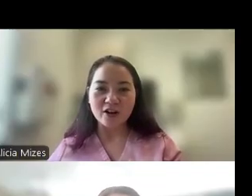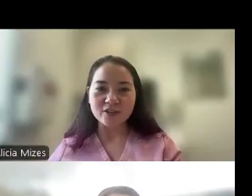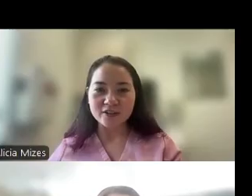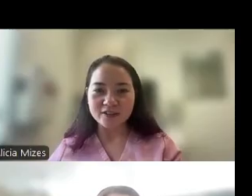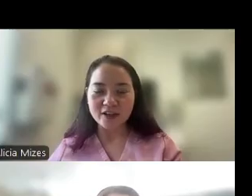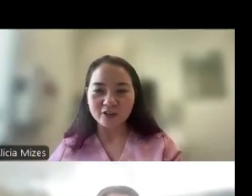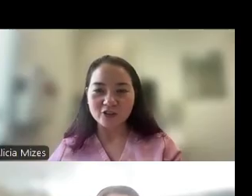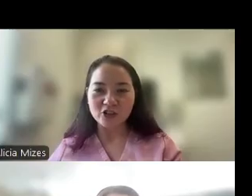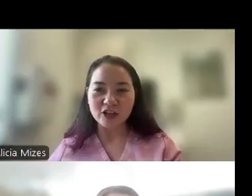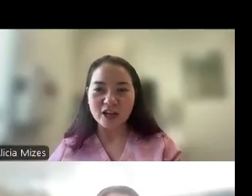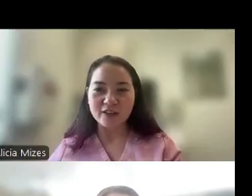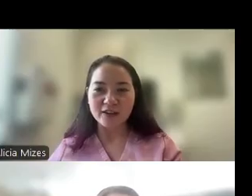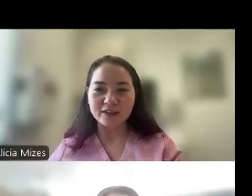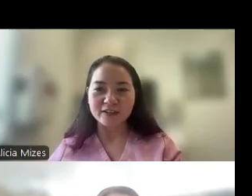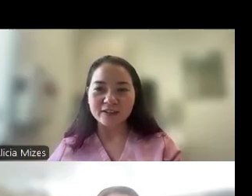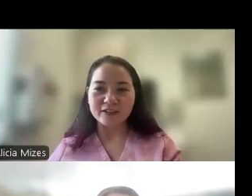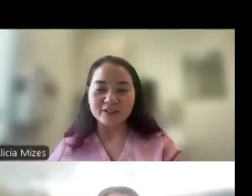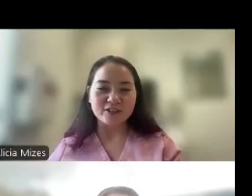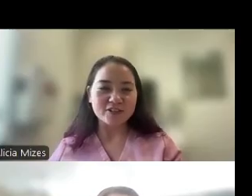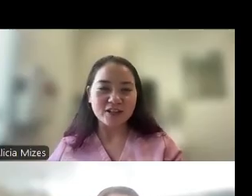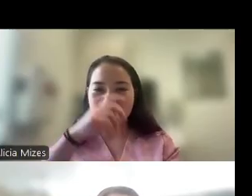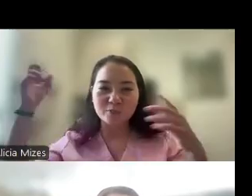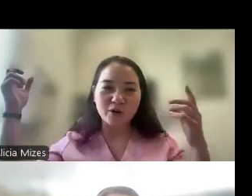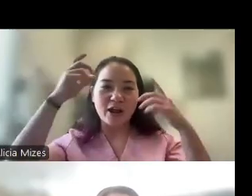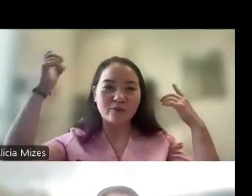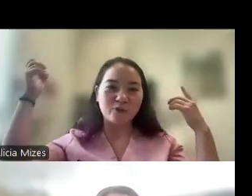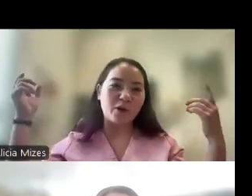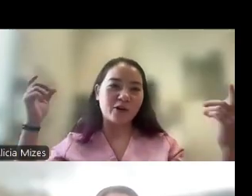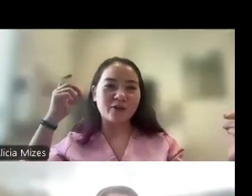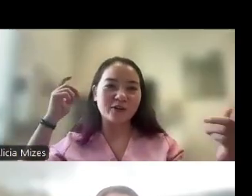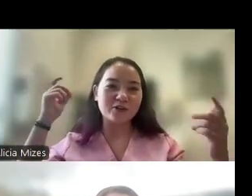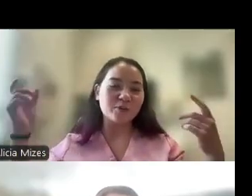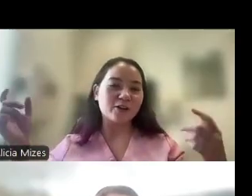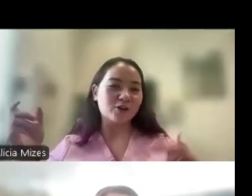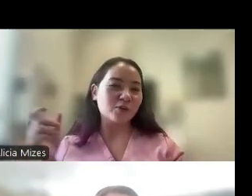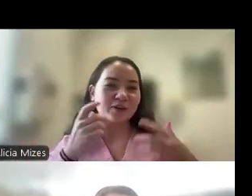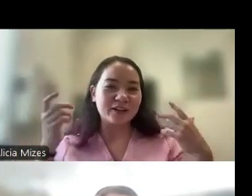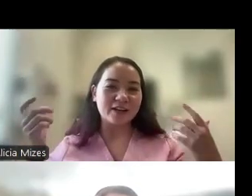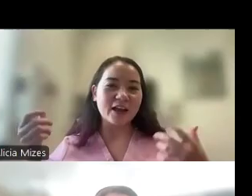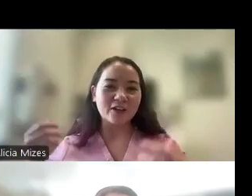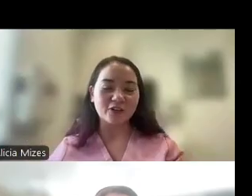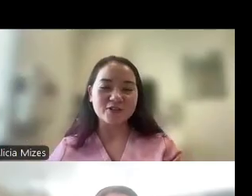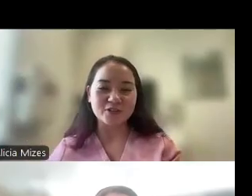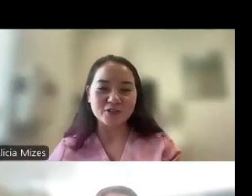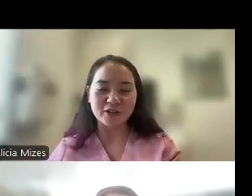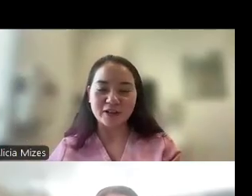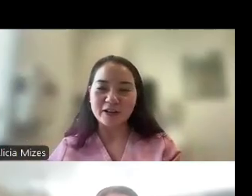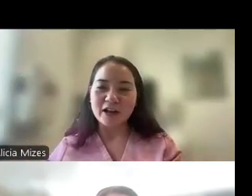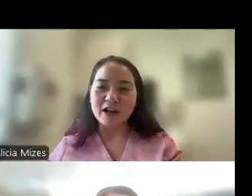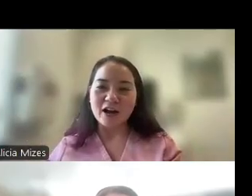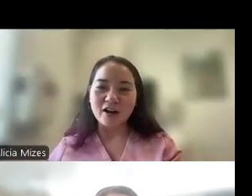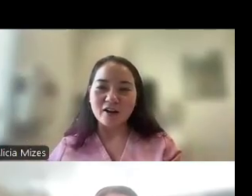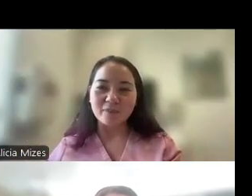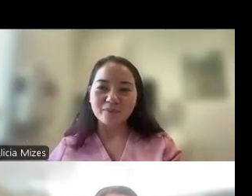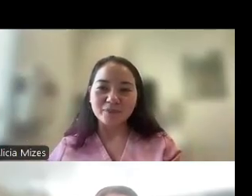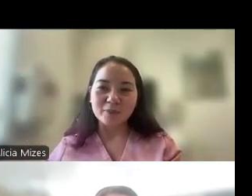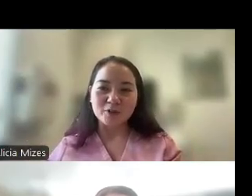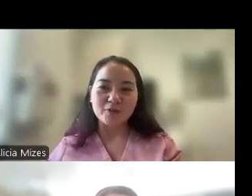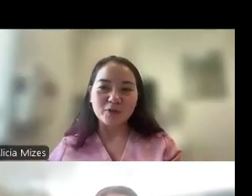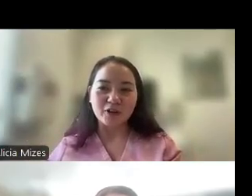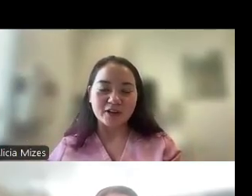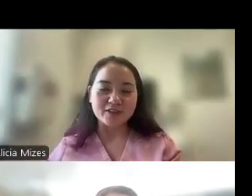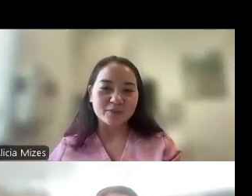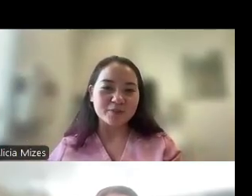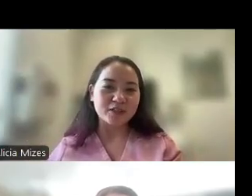to cause contact allergy and then just kind of spread everywhere that you're spraying. You don't want to like inhale your sunscreen. Um, but